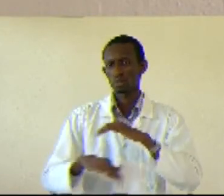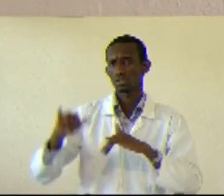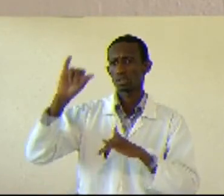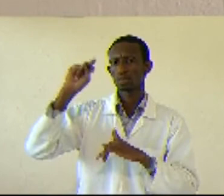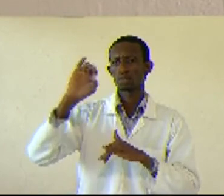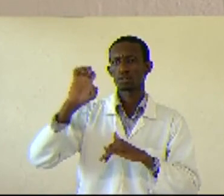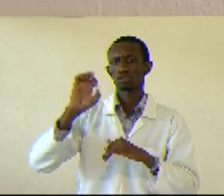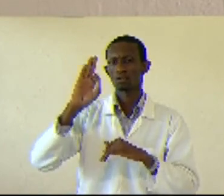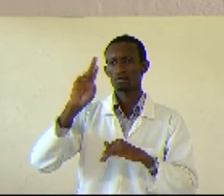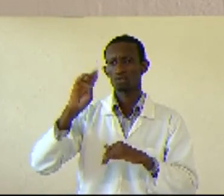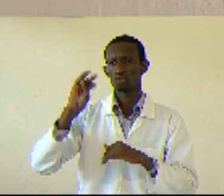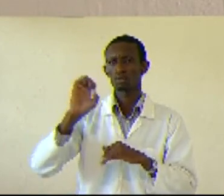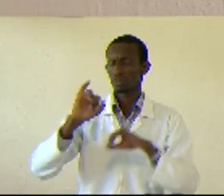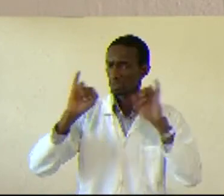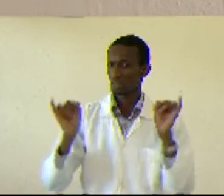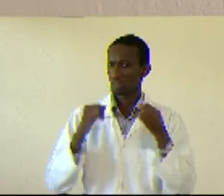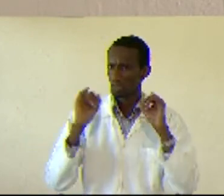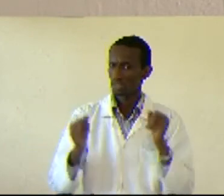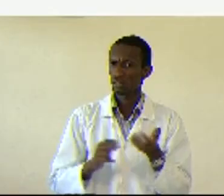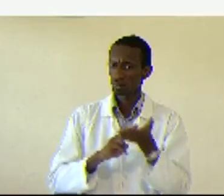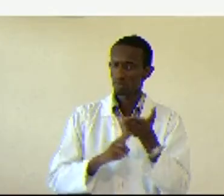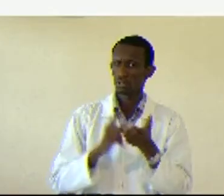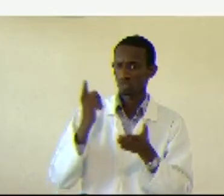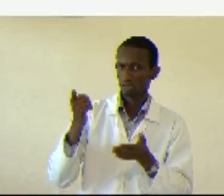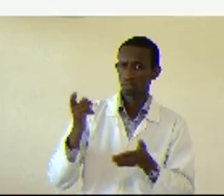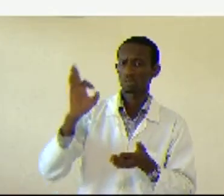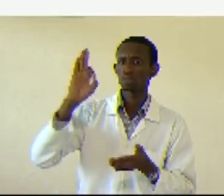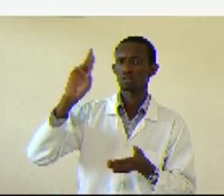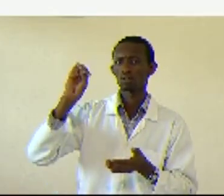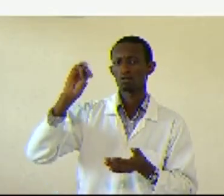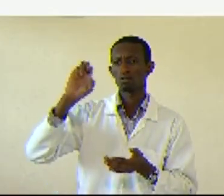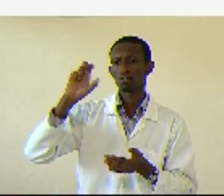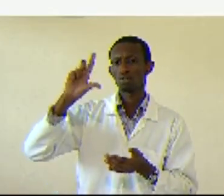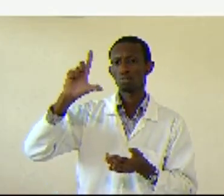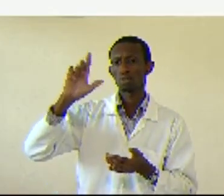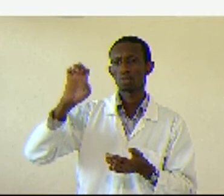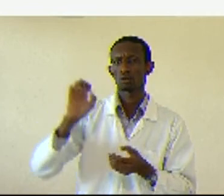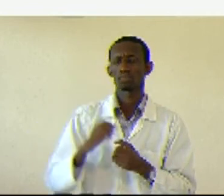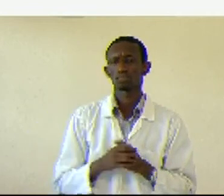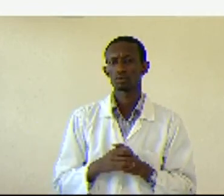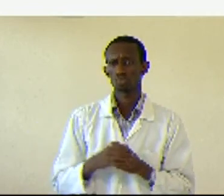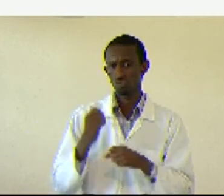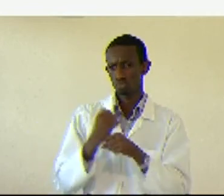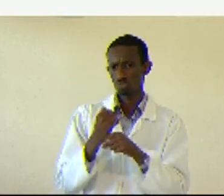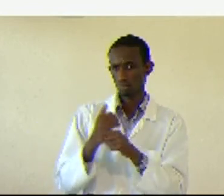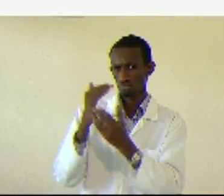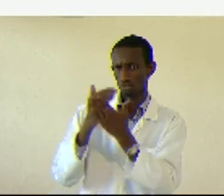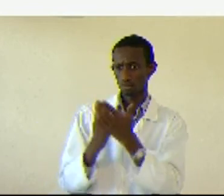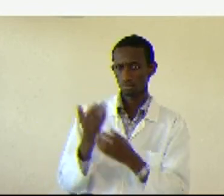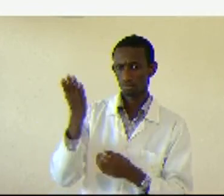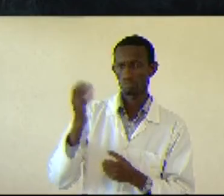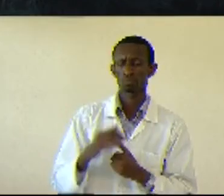try to use those formula to work out or to evaluate all these integrals.